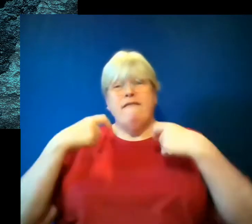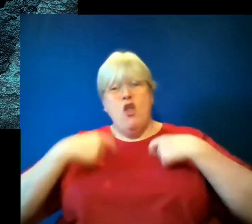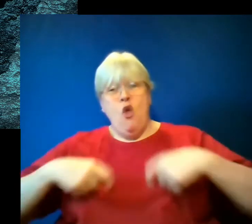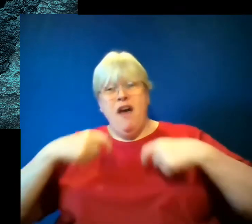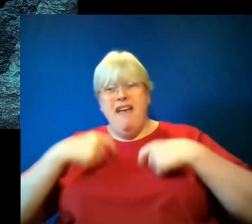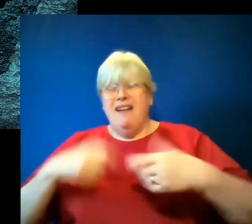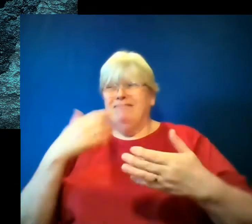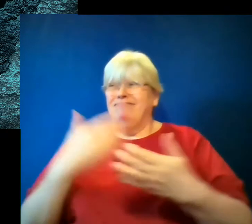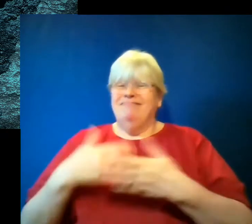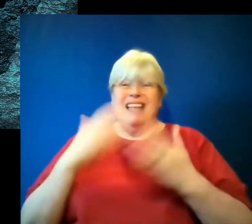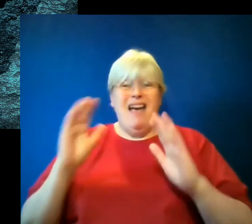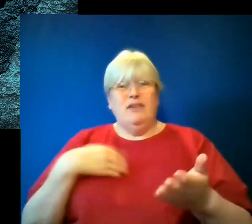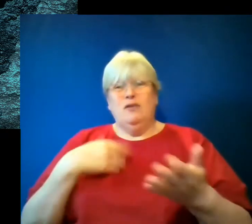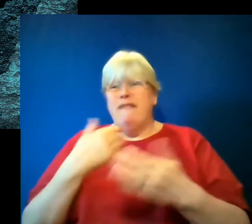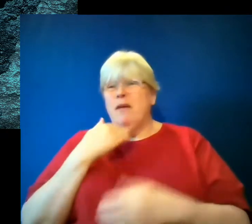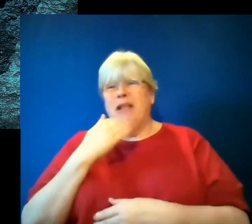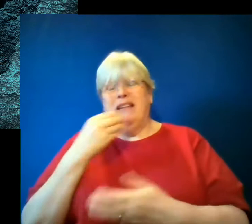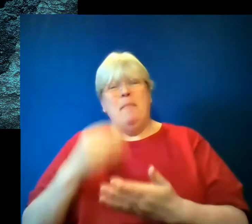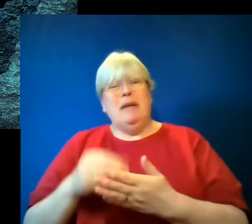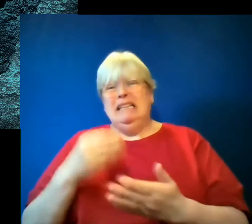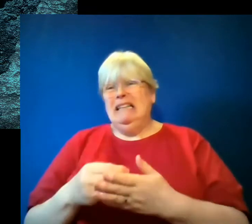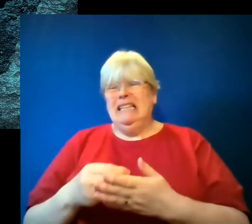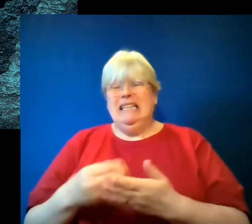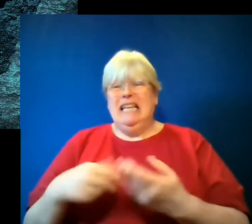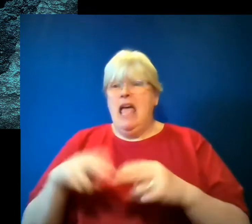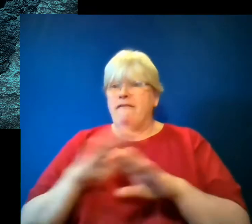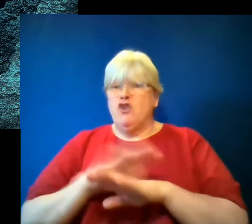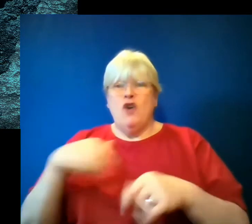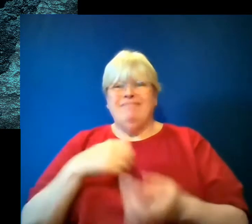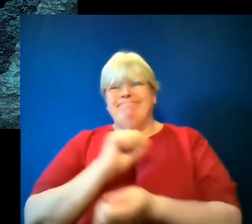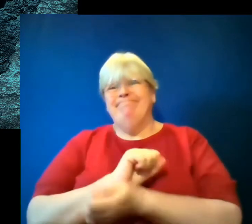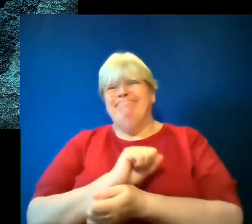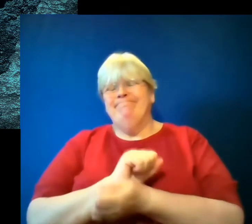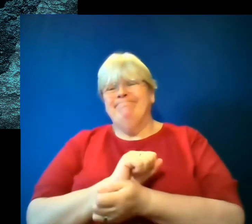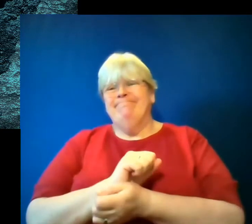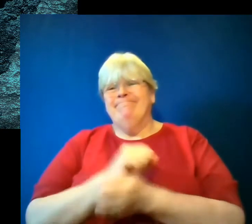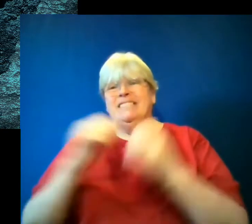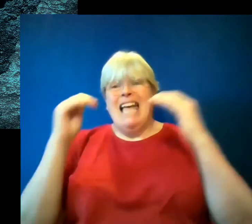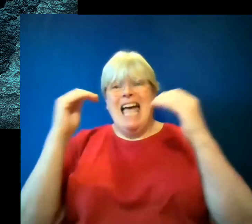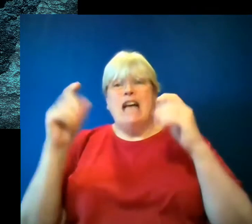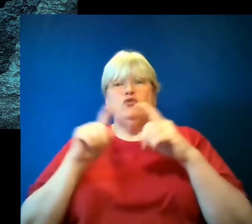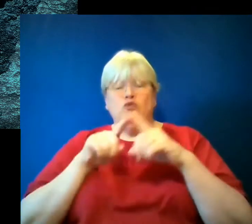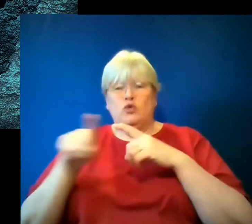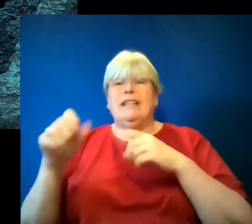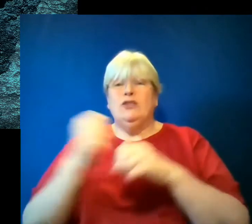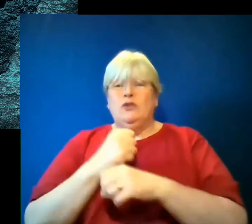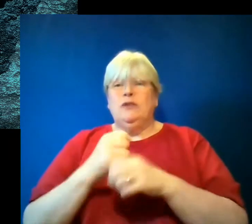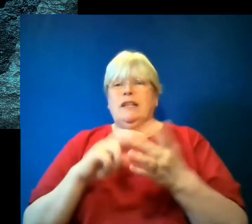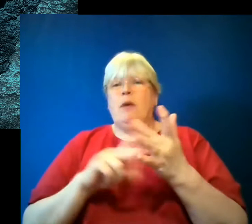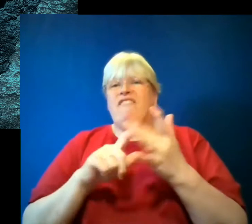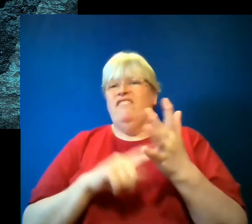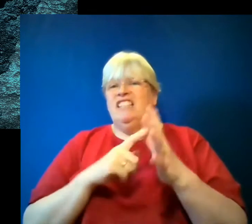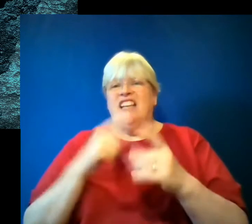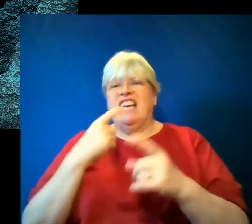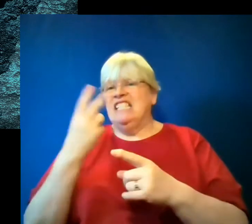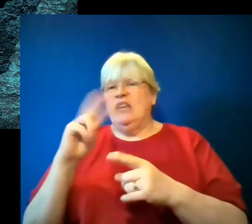money, and everyone else was just stuck. And the adults are trying to do it the adult way. And Vita can see that that is not going to